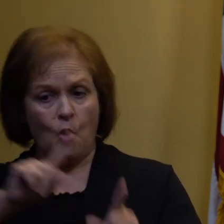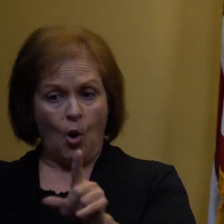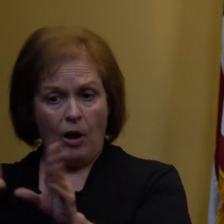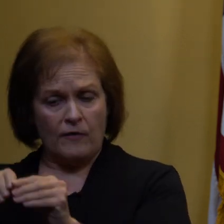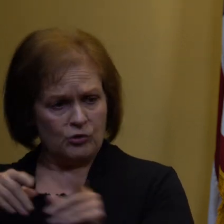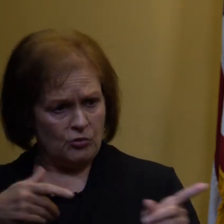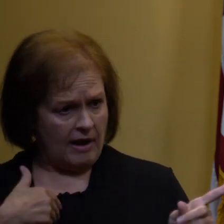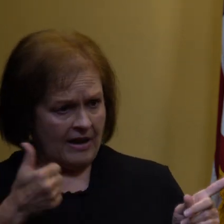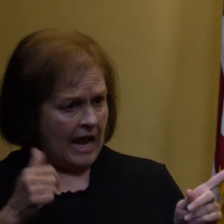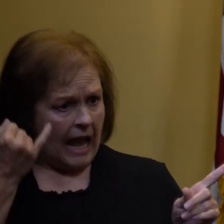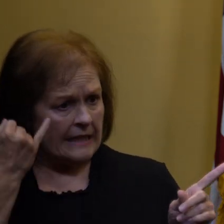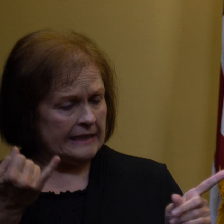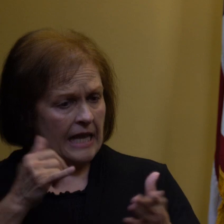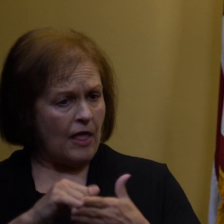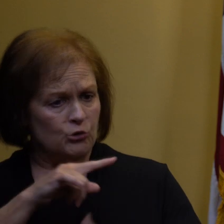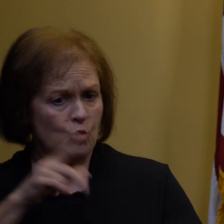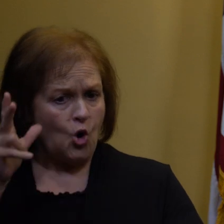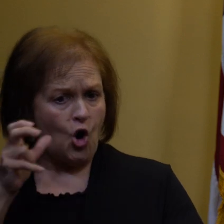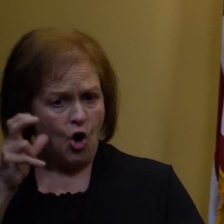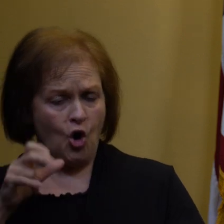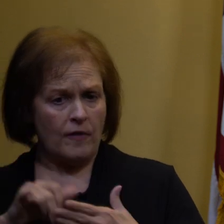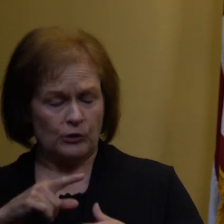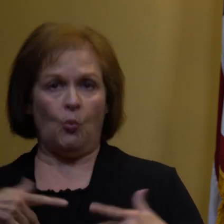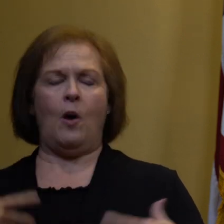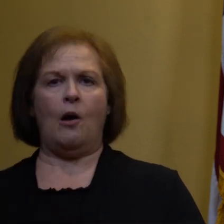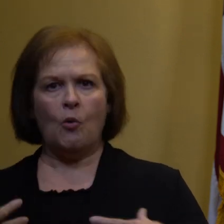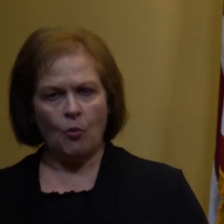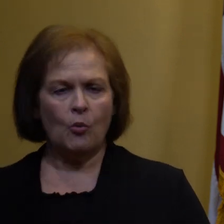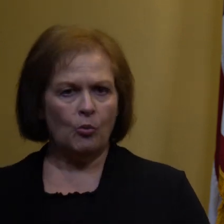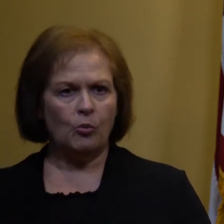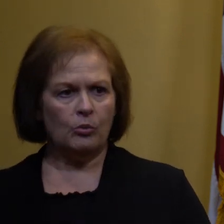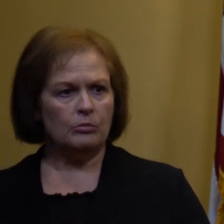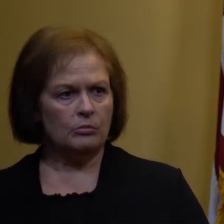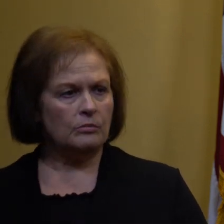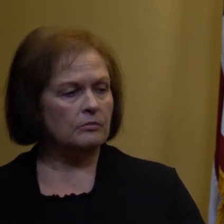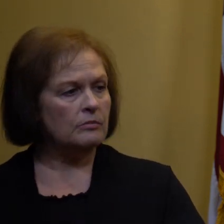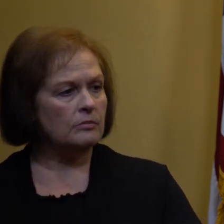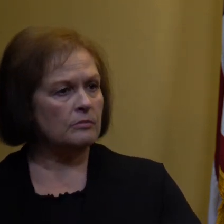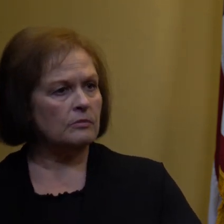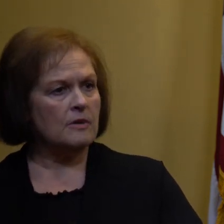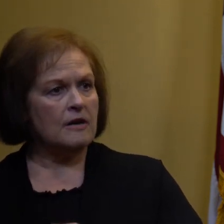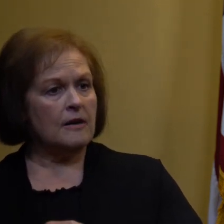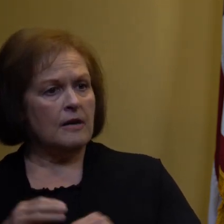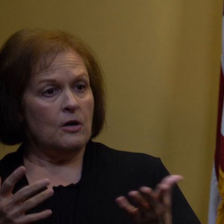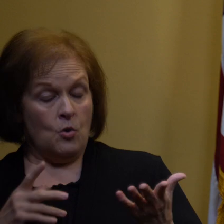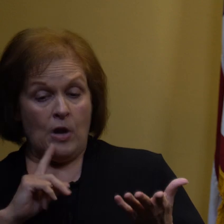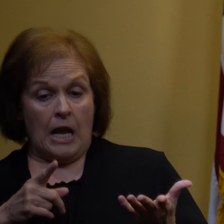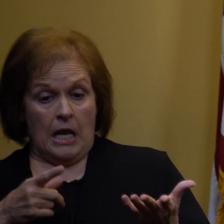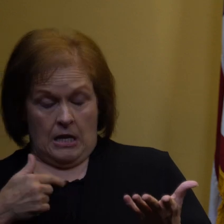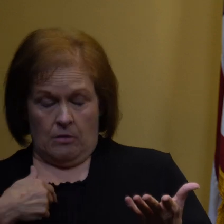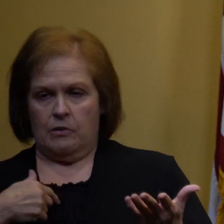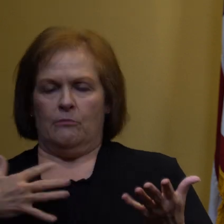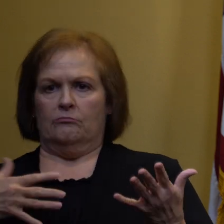bring home any big ideas? Anything that you heard that really blew your mind that you'd love to see? Well, one thing that has, I would say,